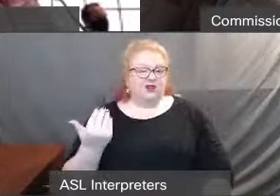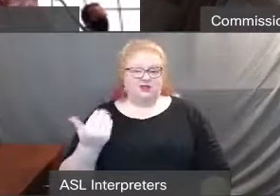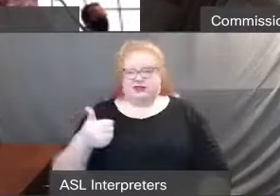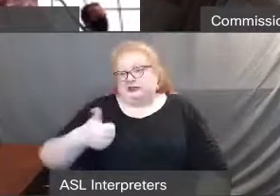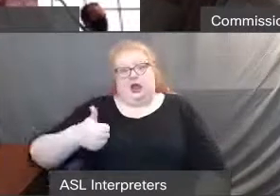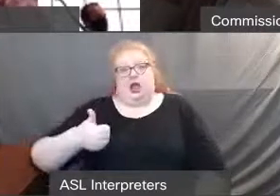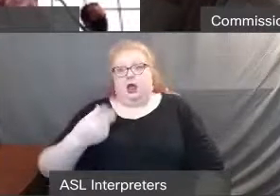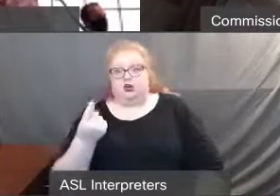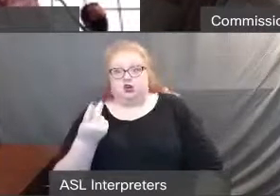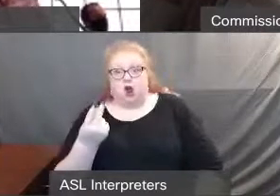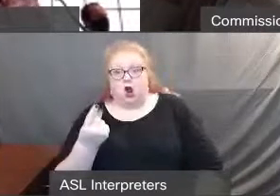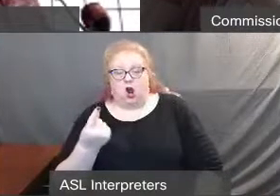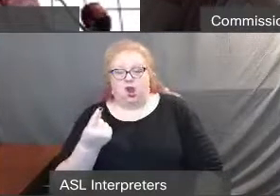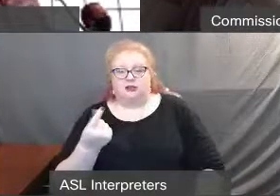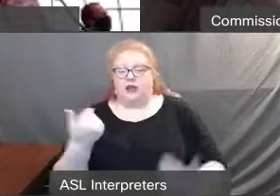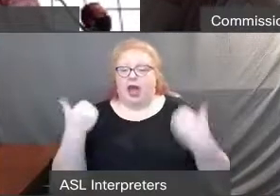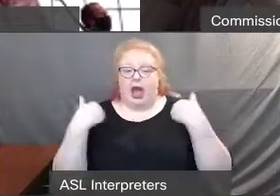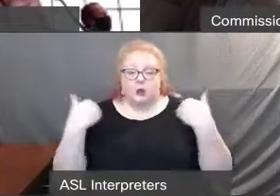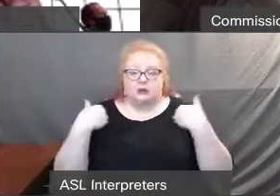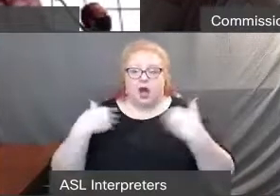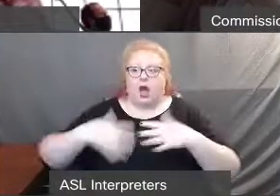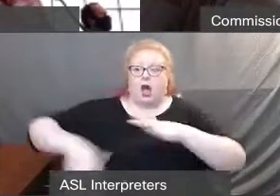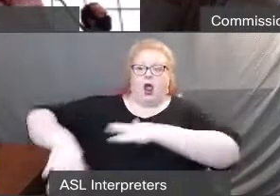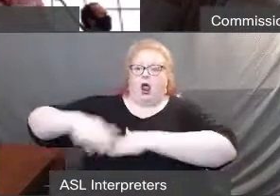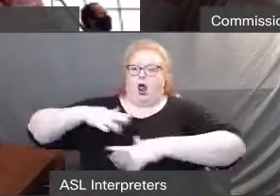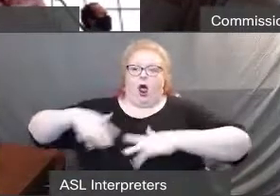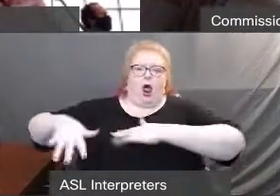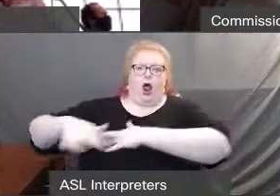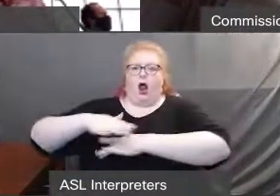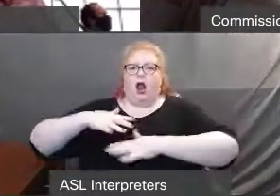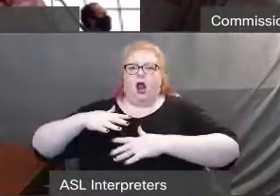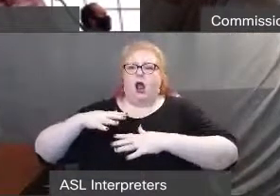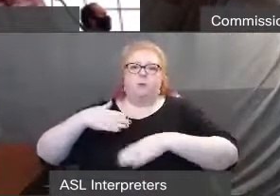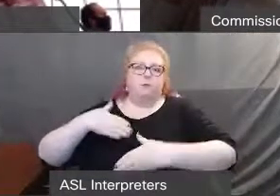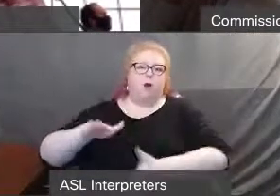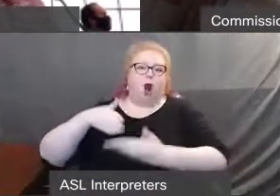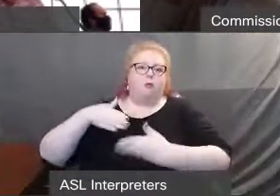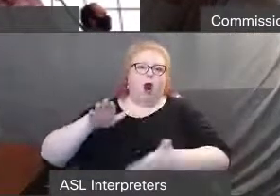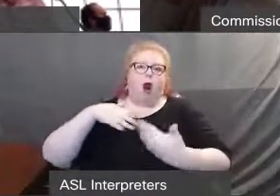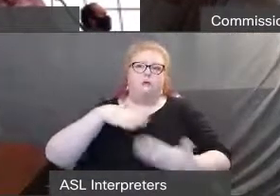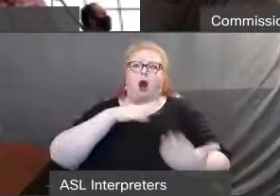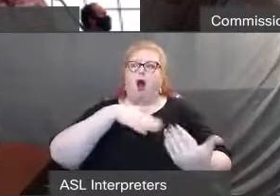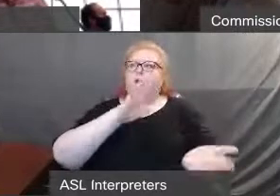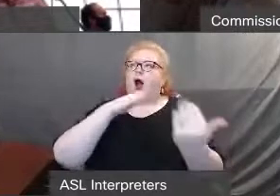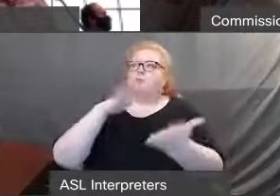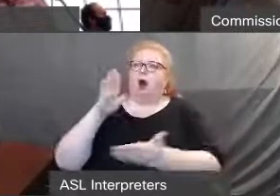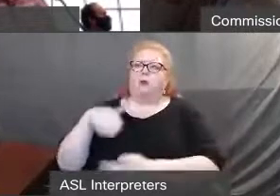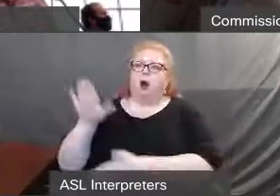dogs outside at any one time, and they begin to bark, how that can be harmonious to